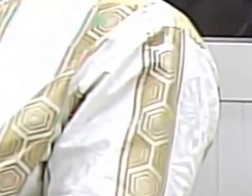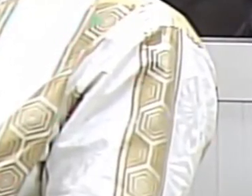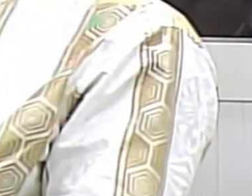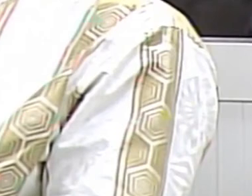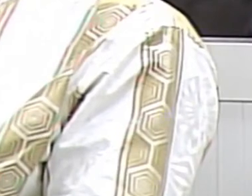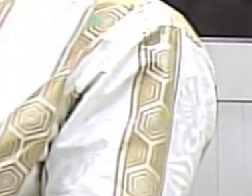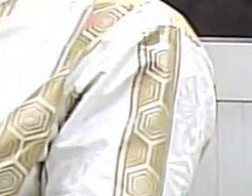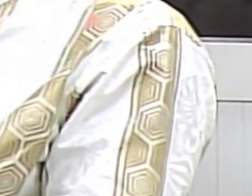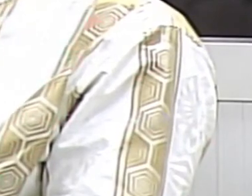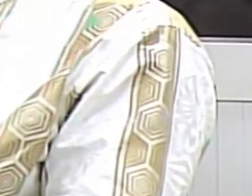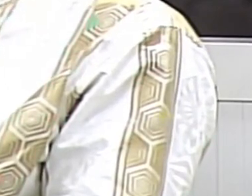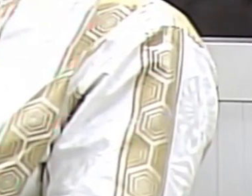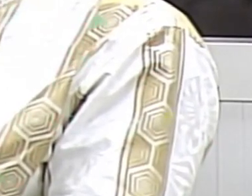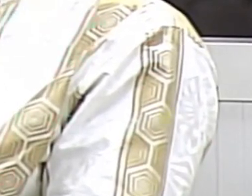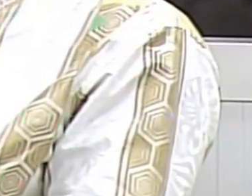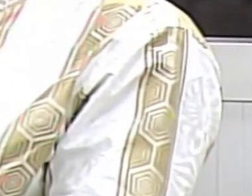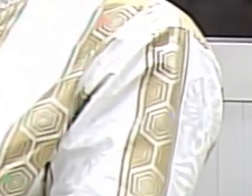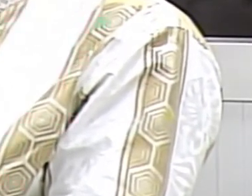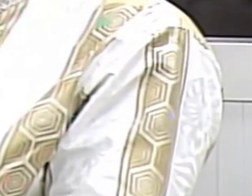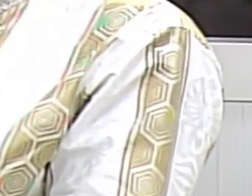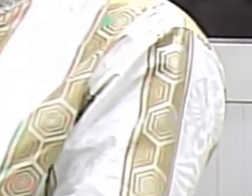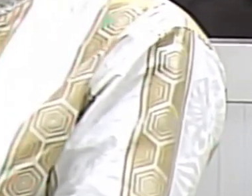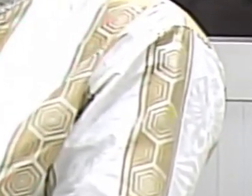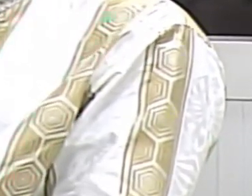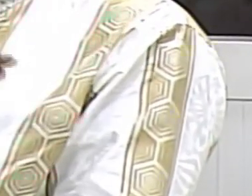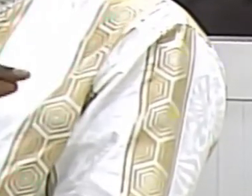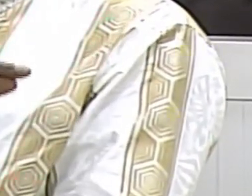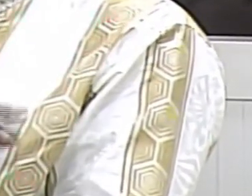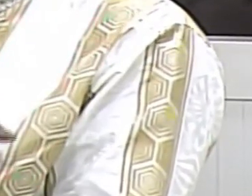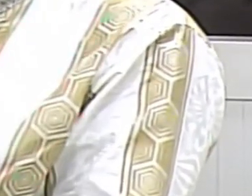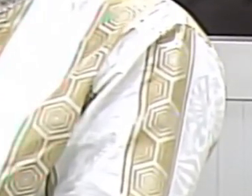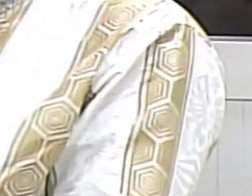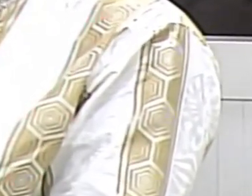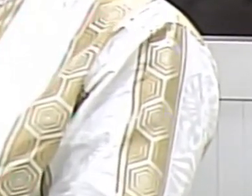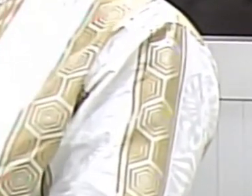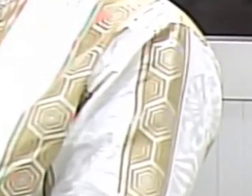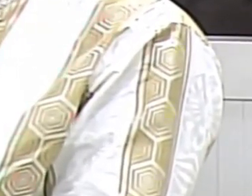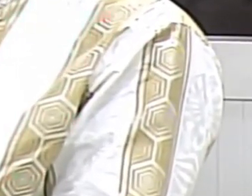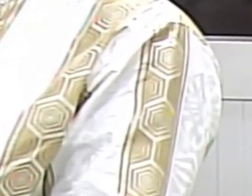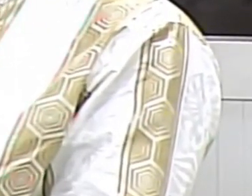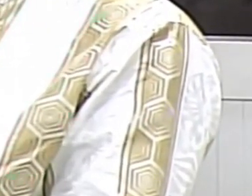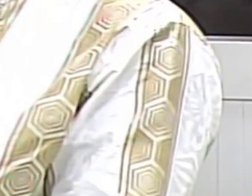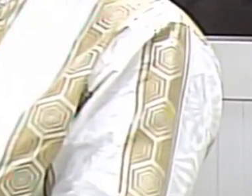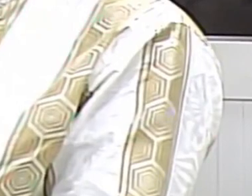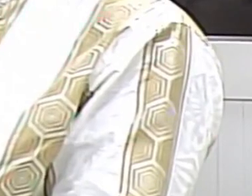That's why I tried to name the heads and left the rest.